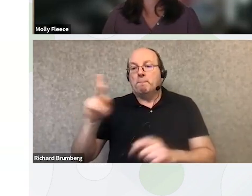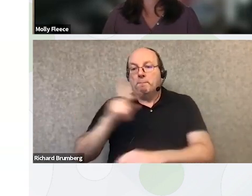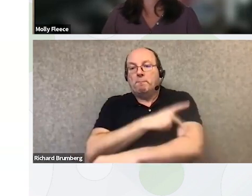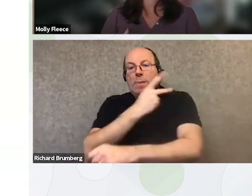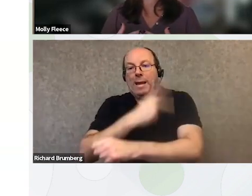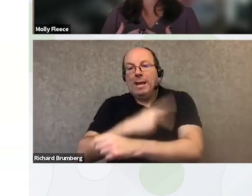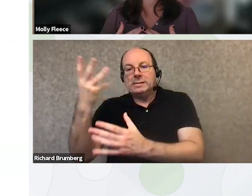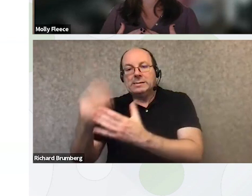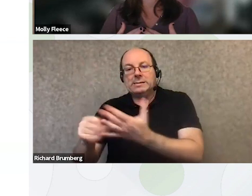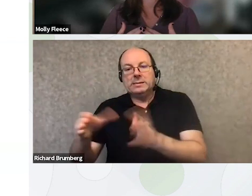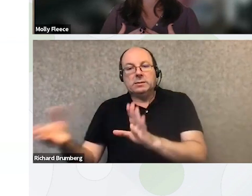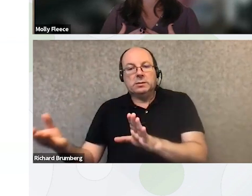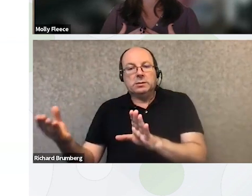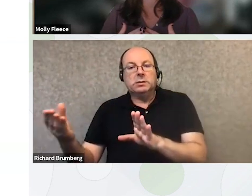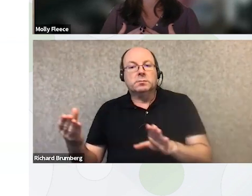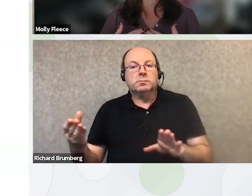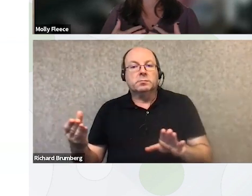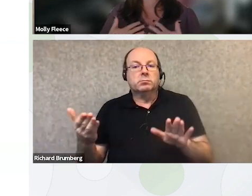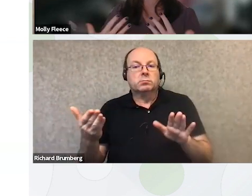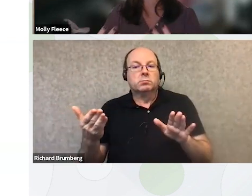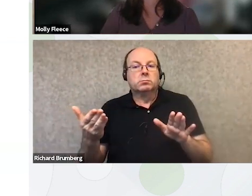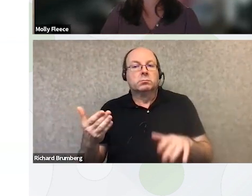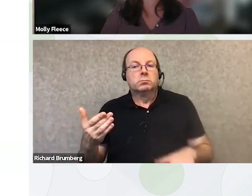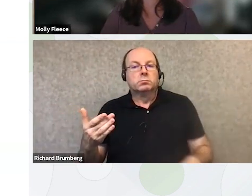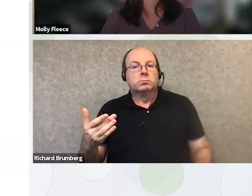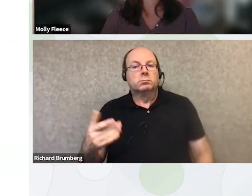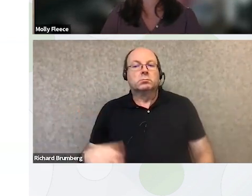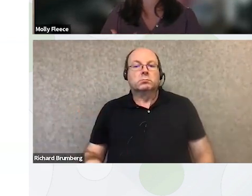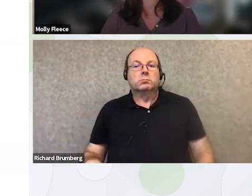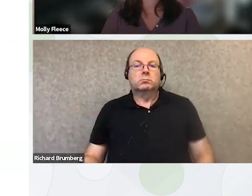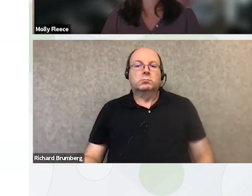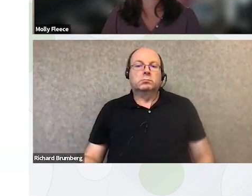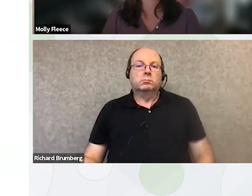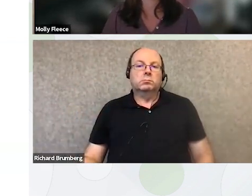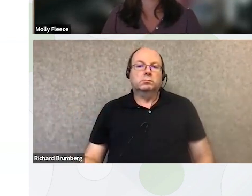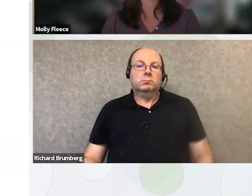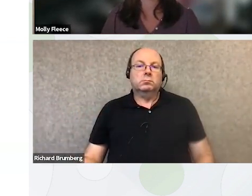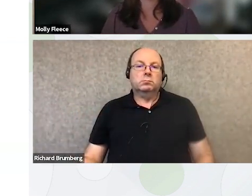that we ourselves can do just by coming to